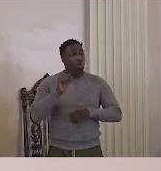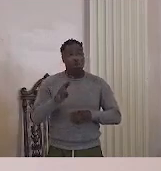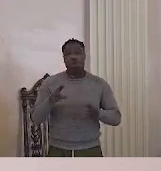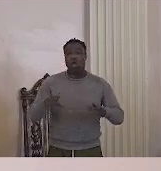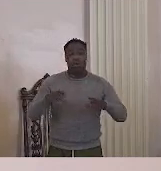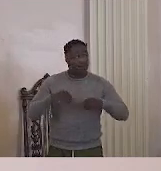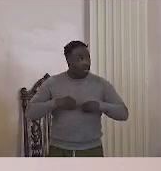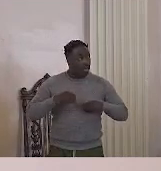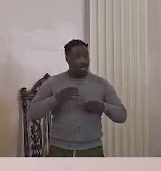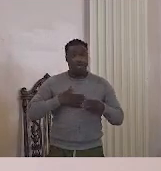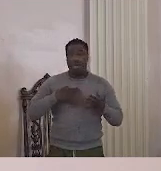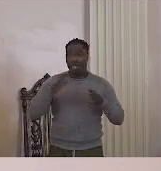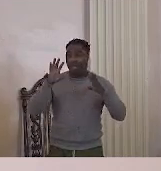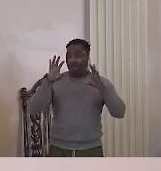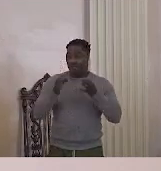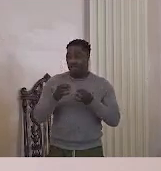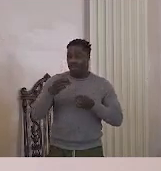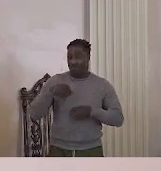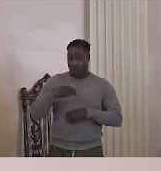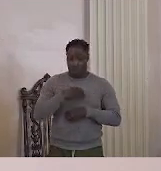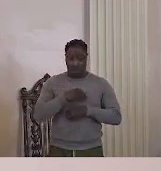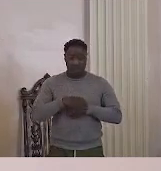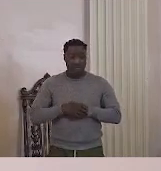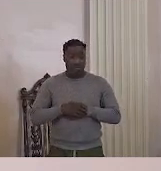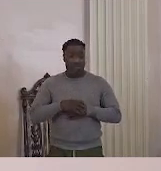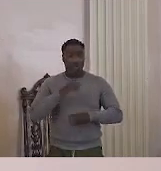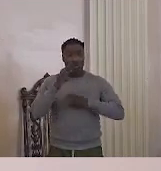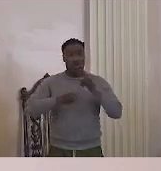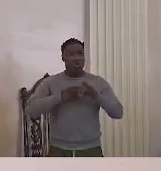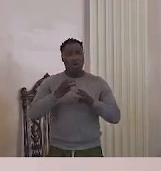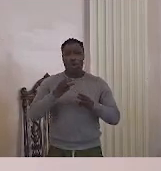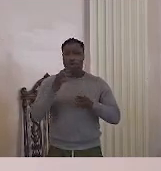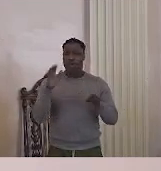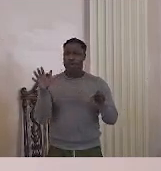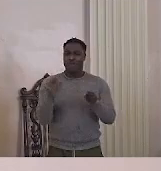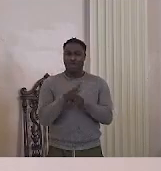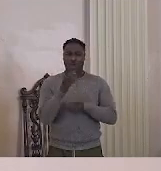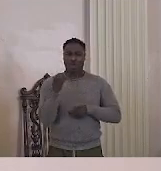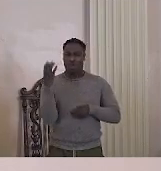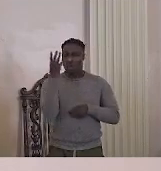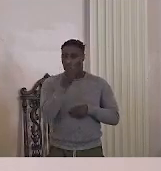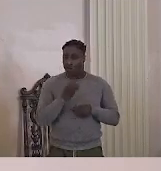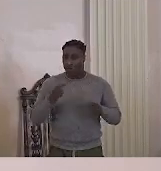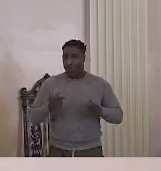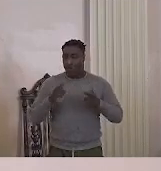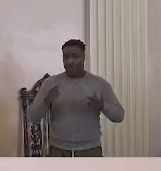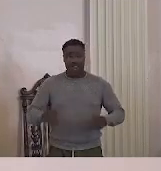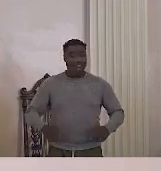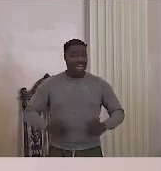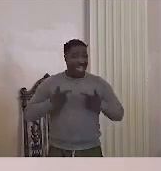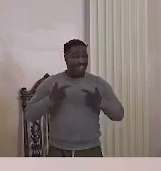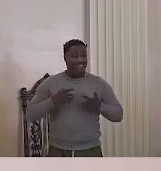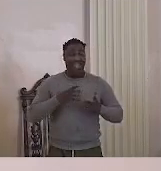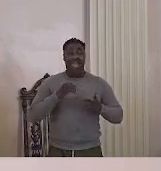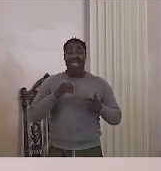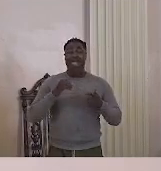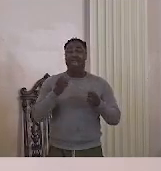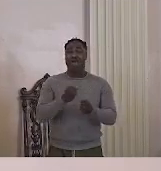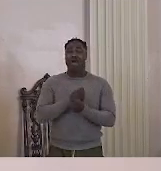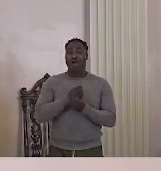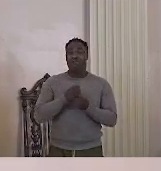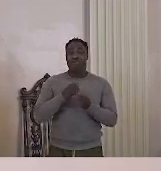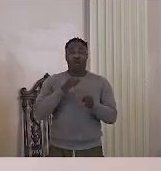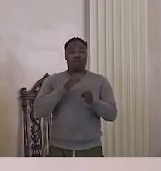my closest loved ones. The world is full of beauty, it's full of life and love, and it's full of the